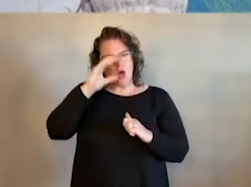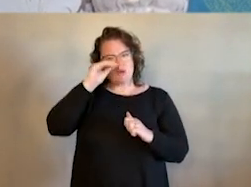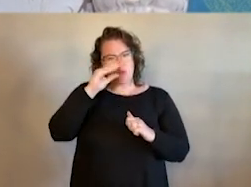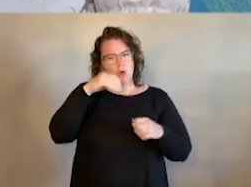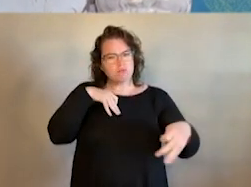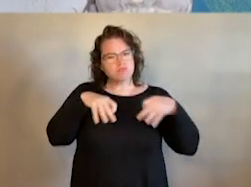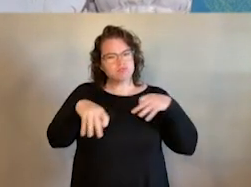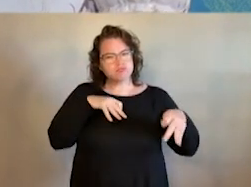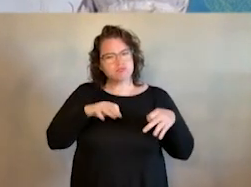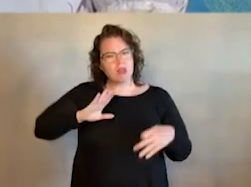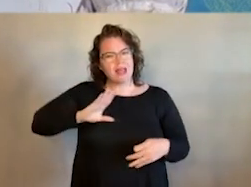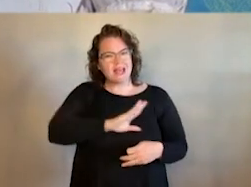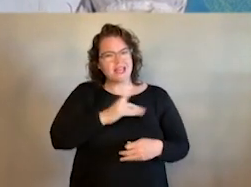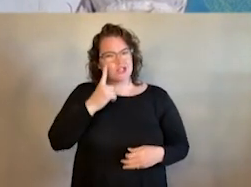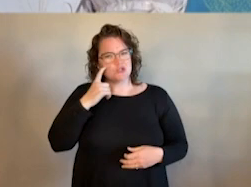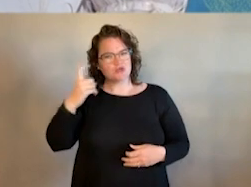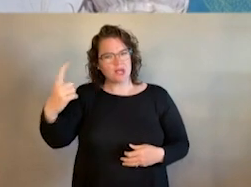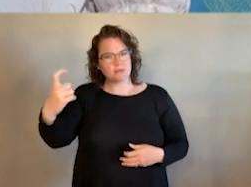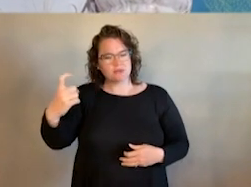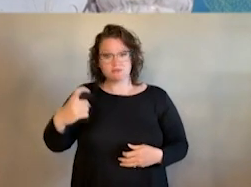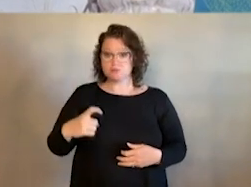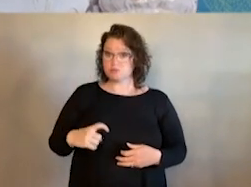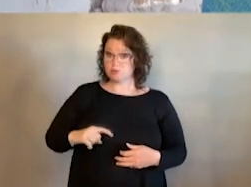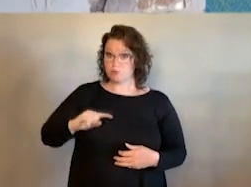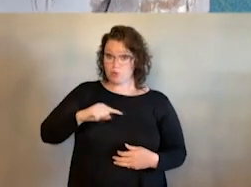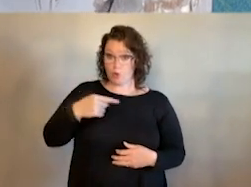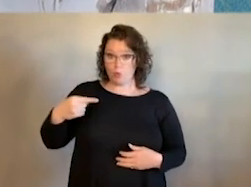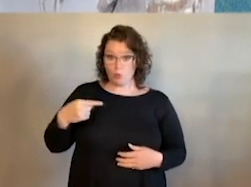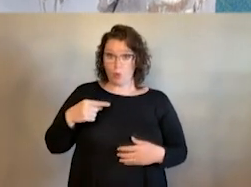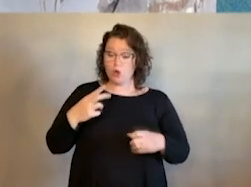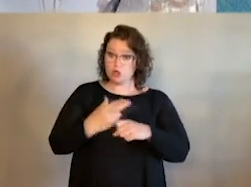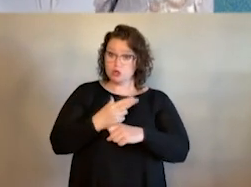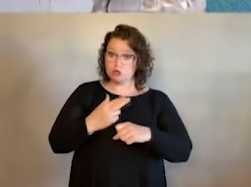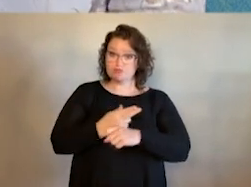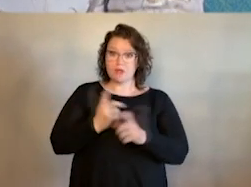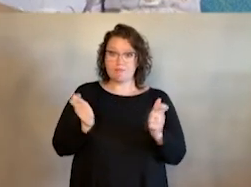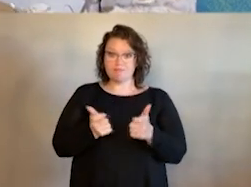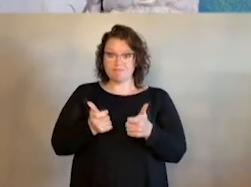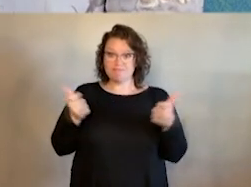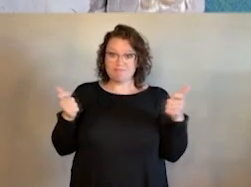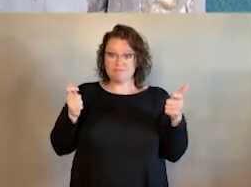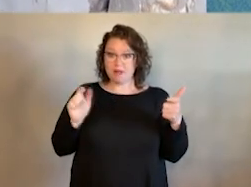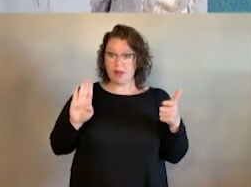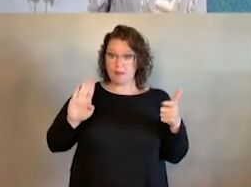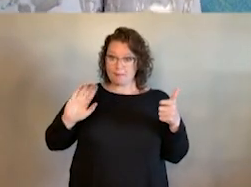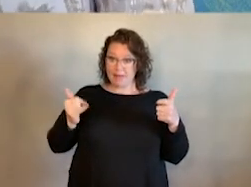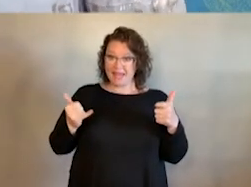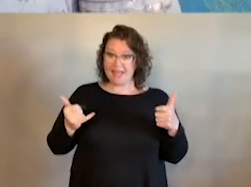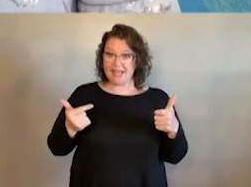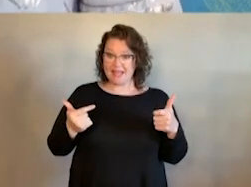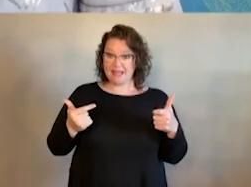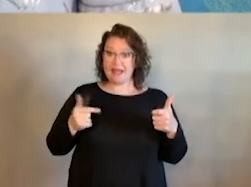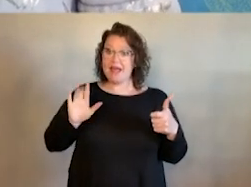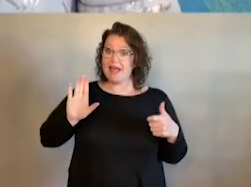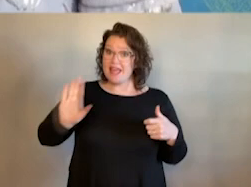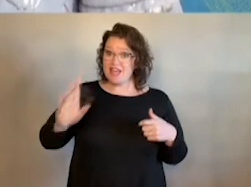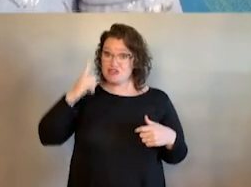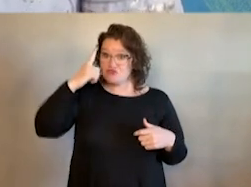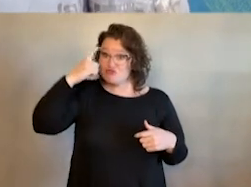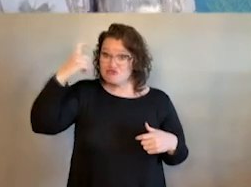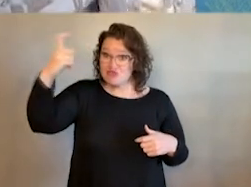dreams? One of the adjectives he used was big. He had big